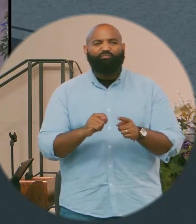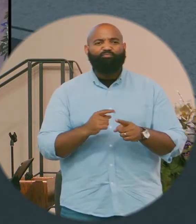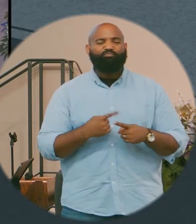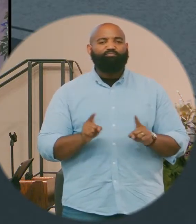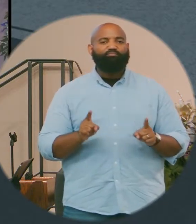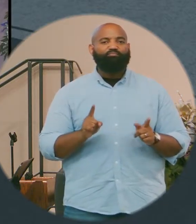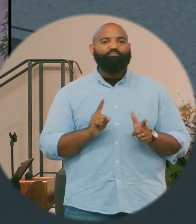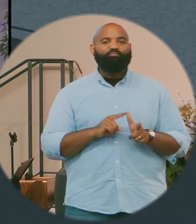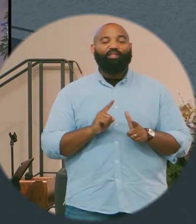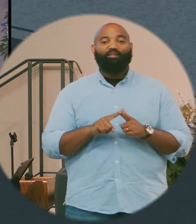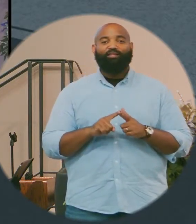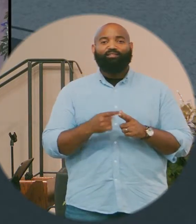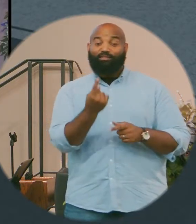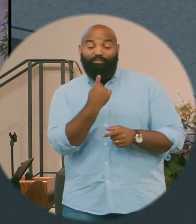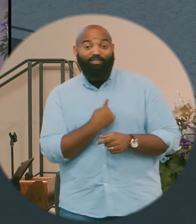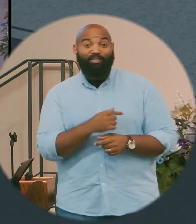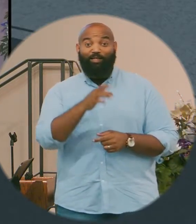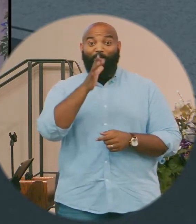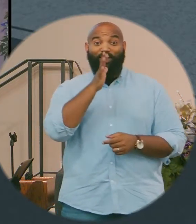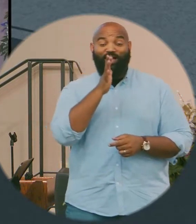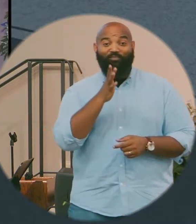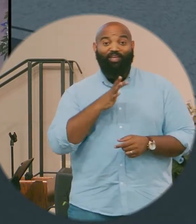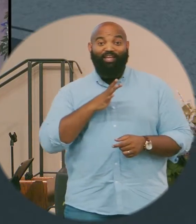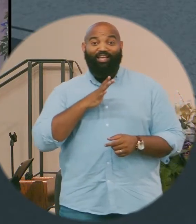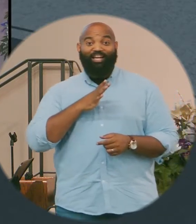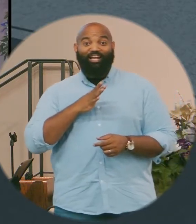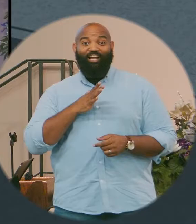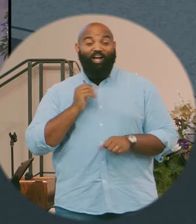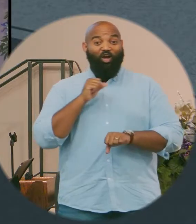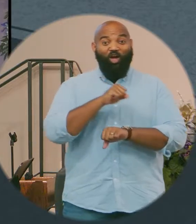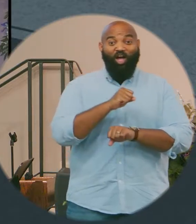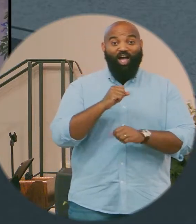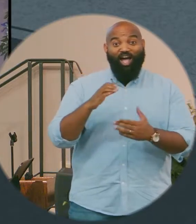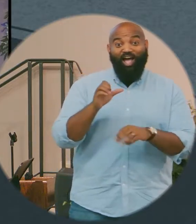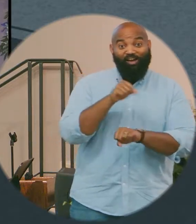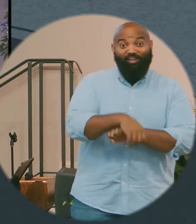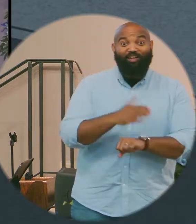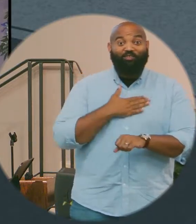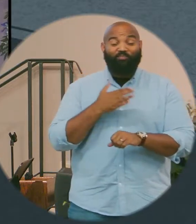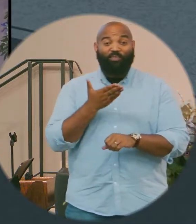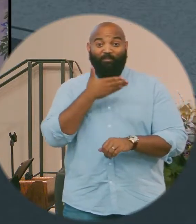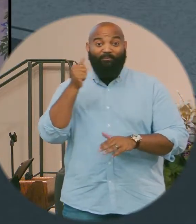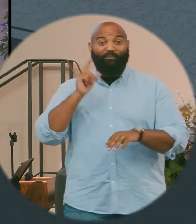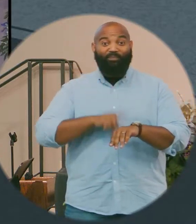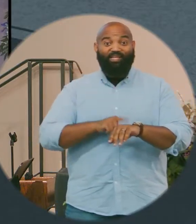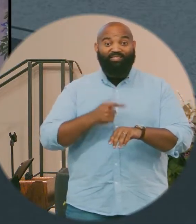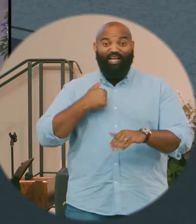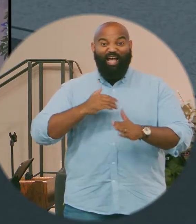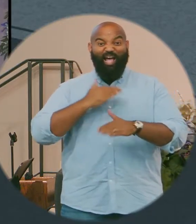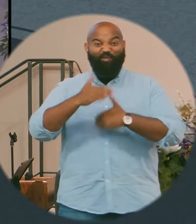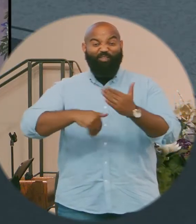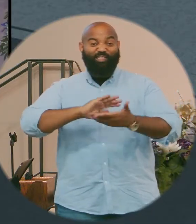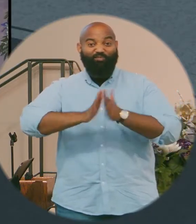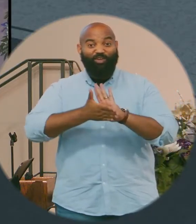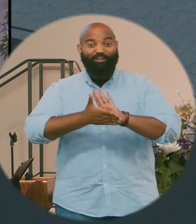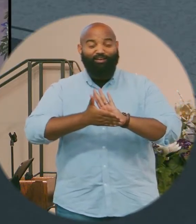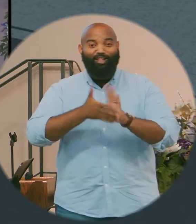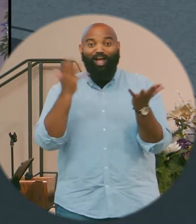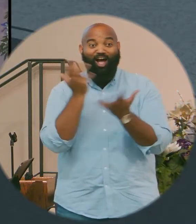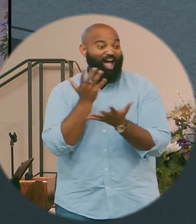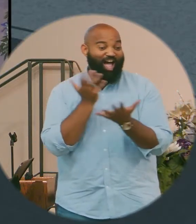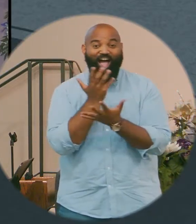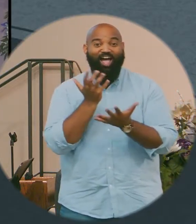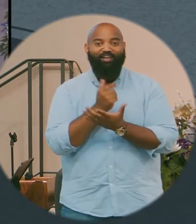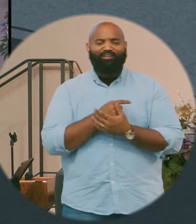off. "Ma, I beat my time. Ma, I improved my time today." And so I'm thinking,